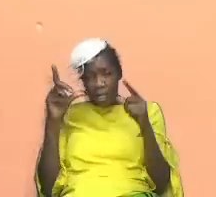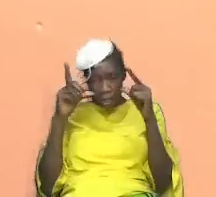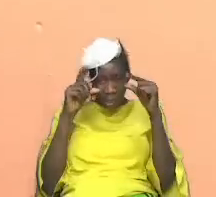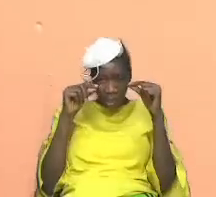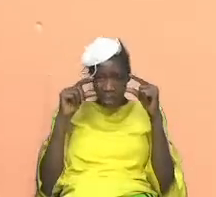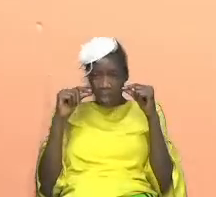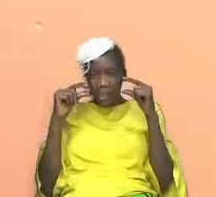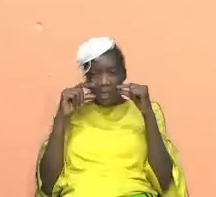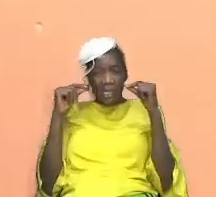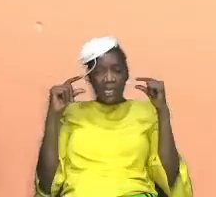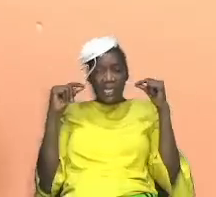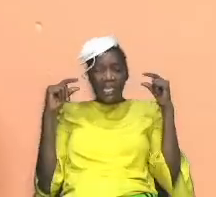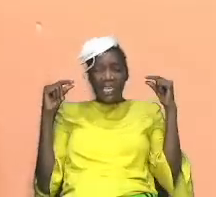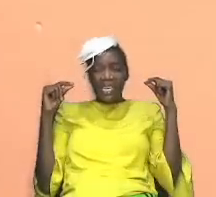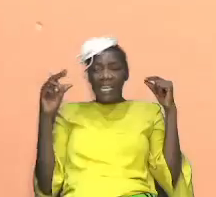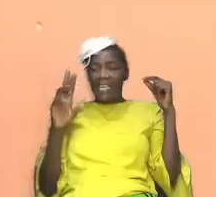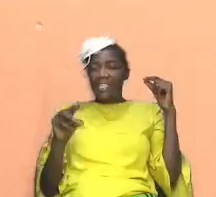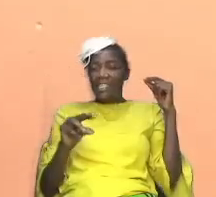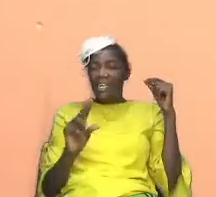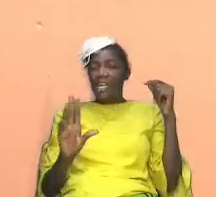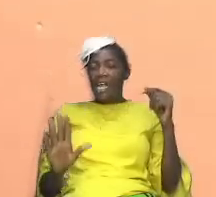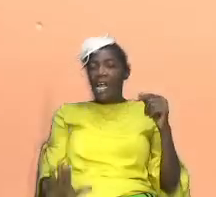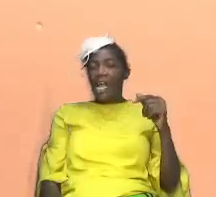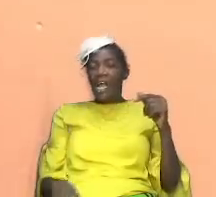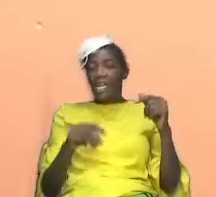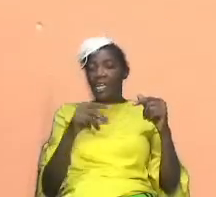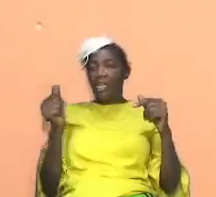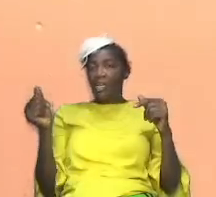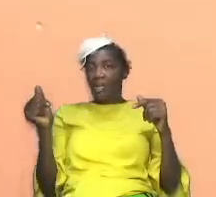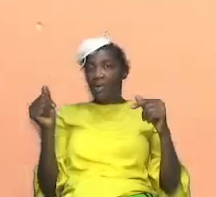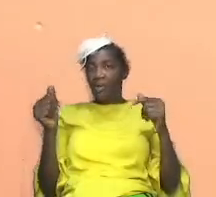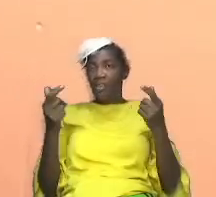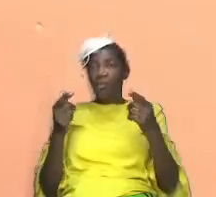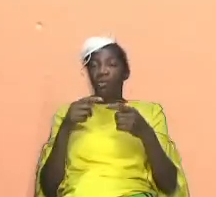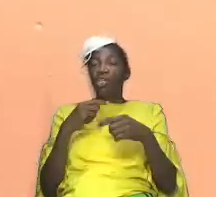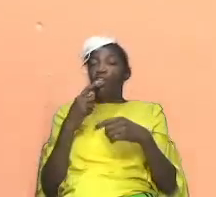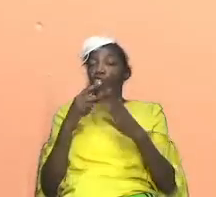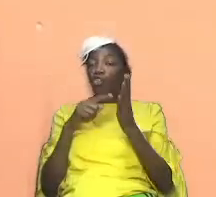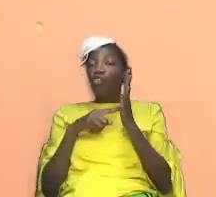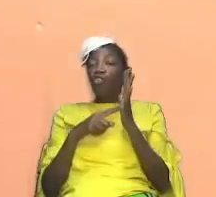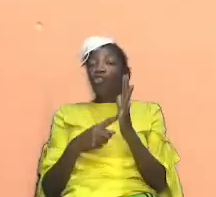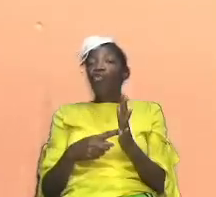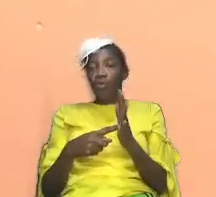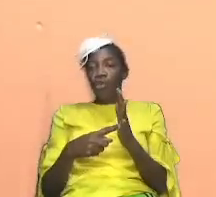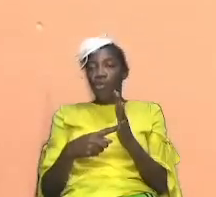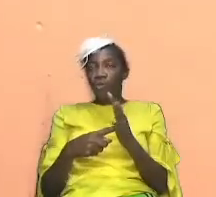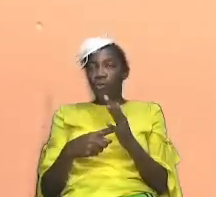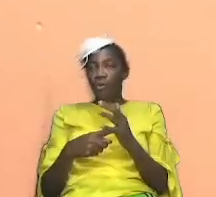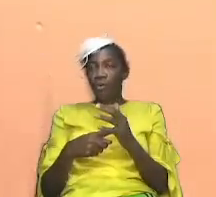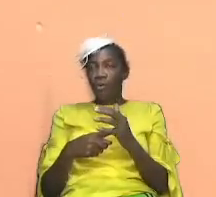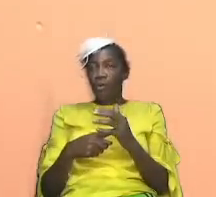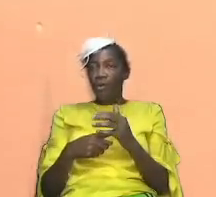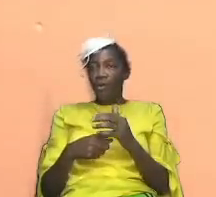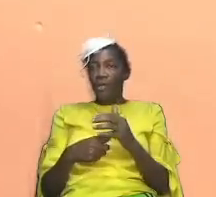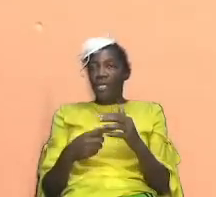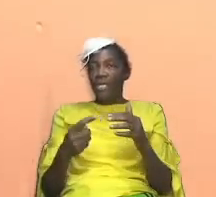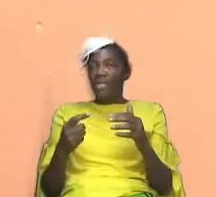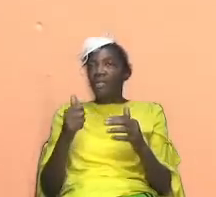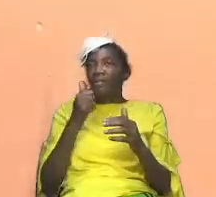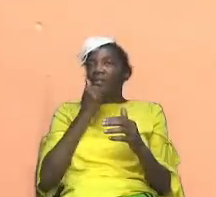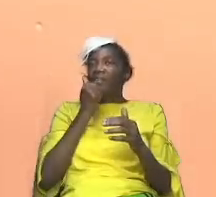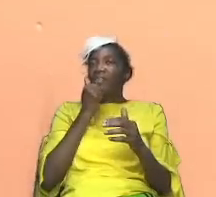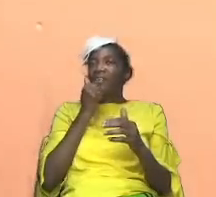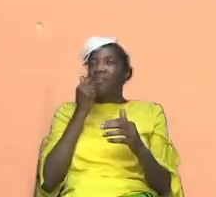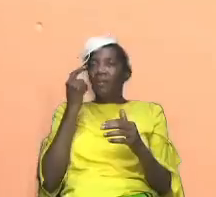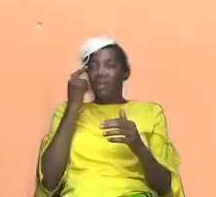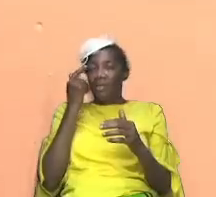it's not literal. But it brings across the point. Yes, he's the apple of my eye. He's not